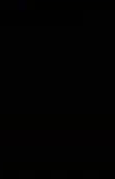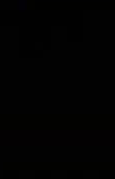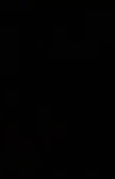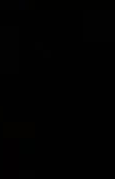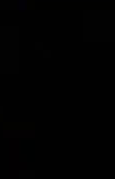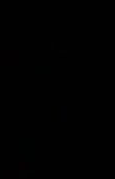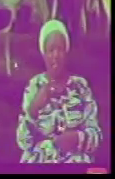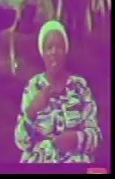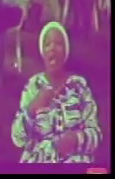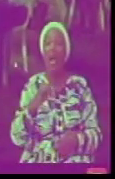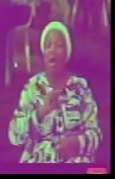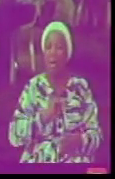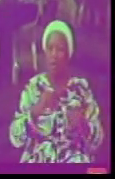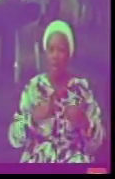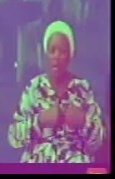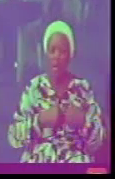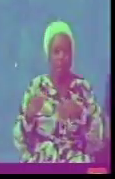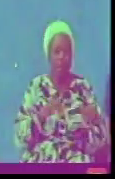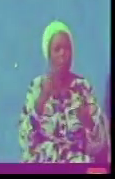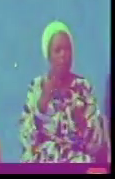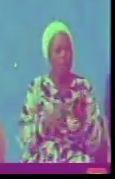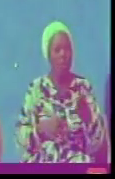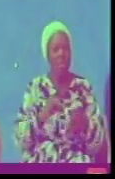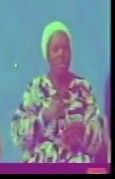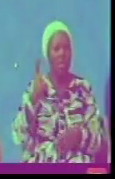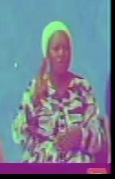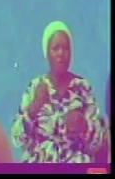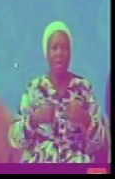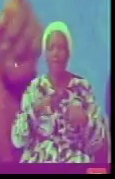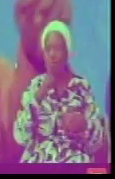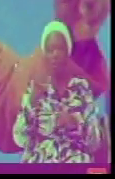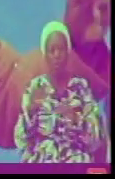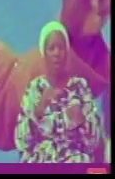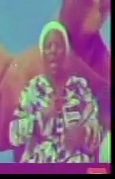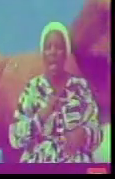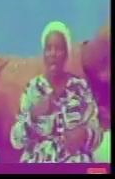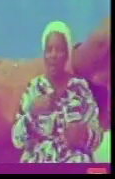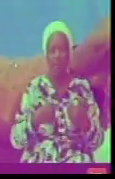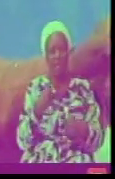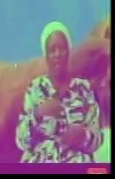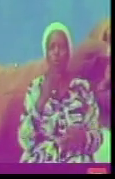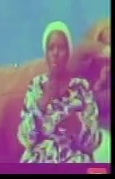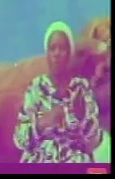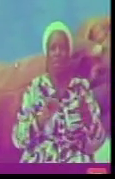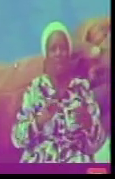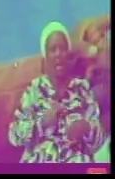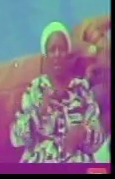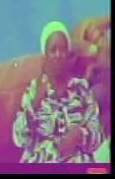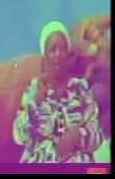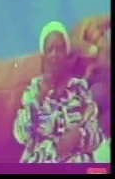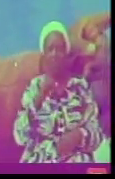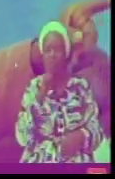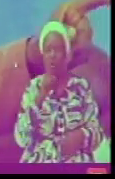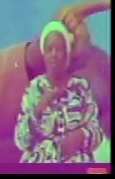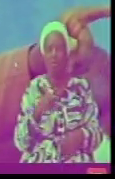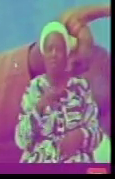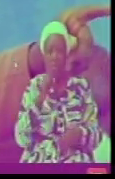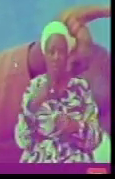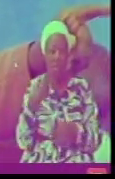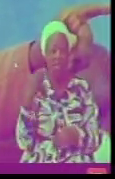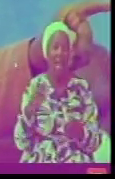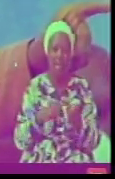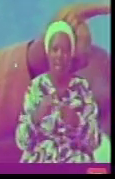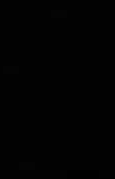I have done what I shouldn't have done, I have said what I shouldn't have said, I've gone the direction I shouldn't